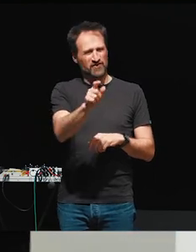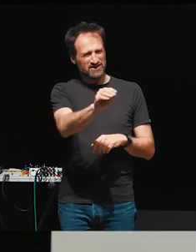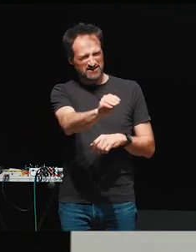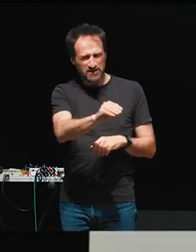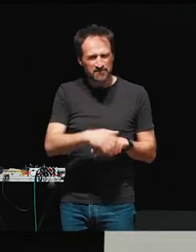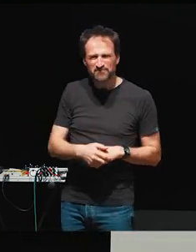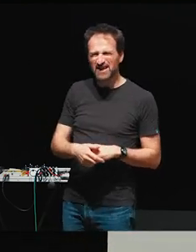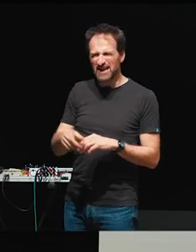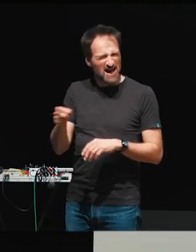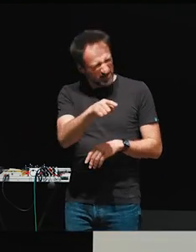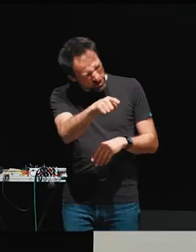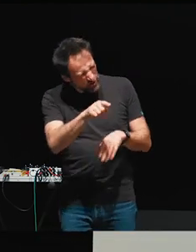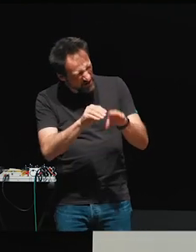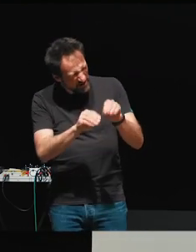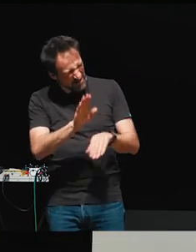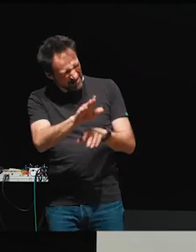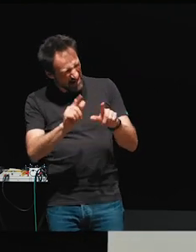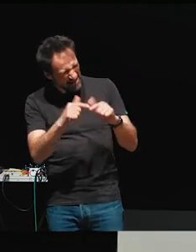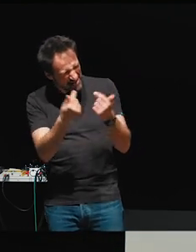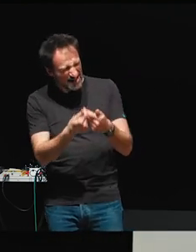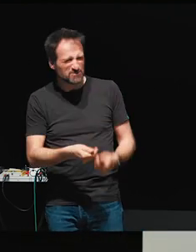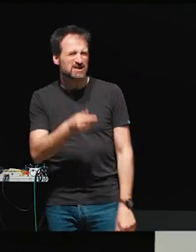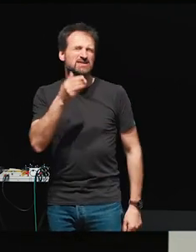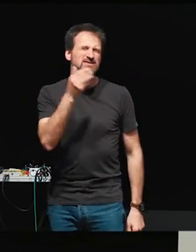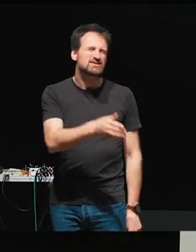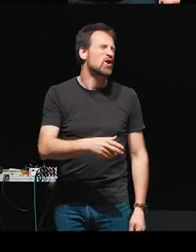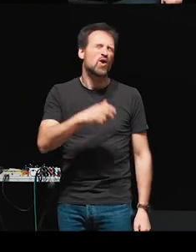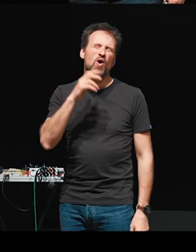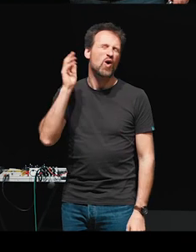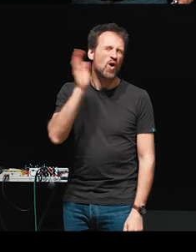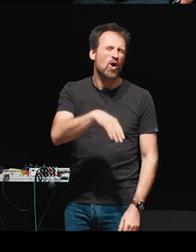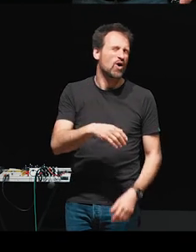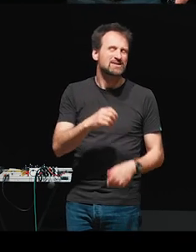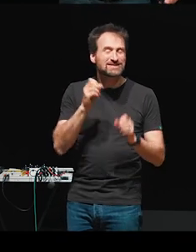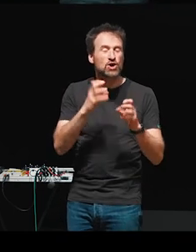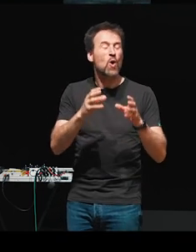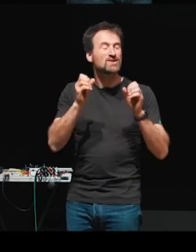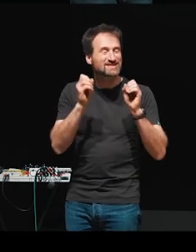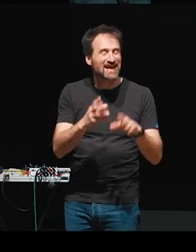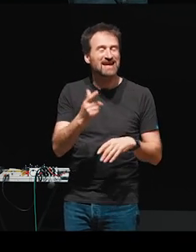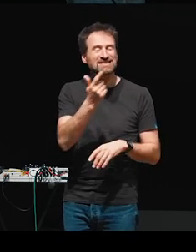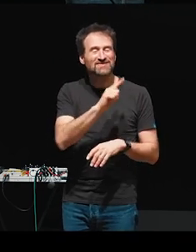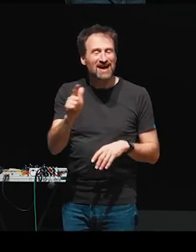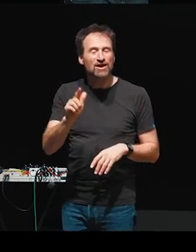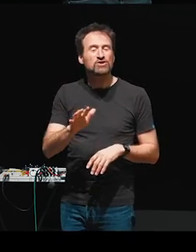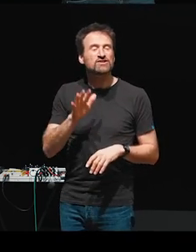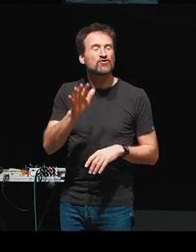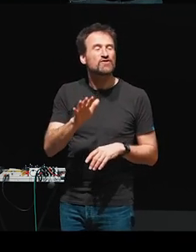are using there in your team is so much 2015. So just do the